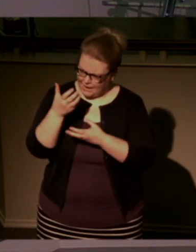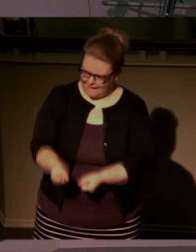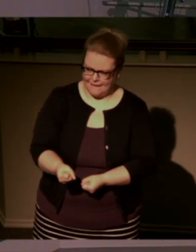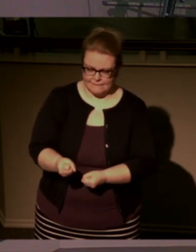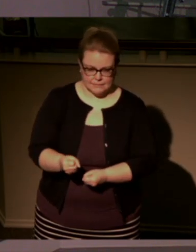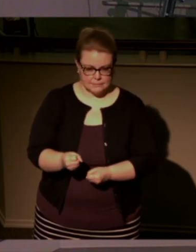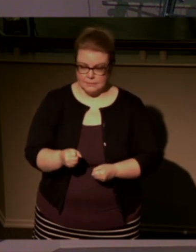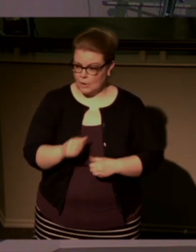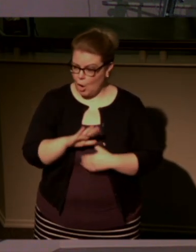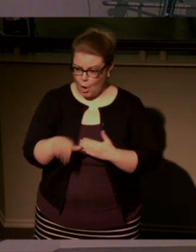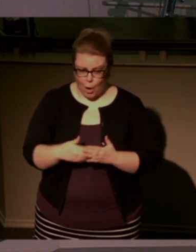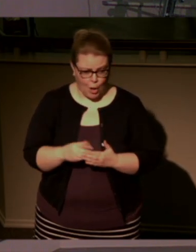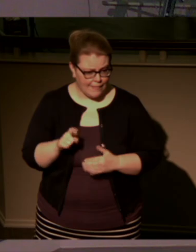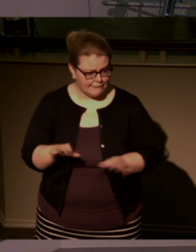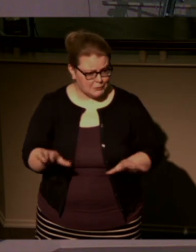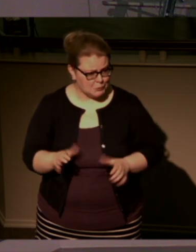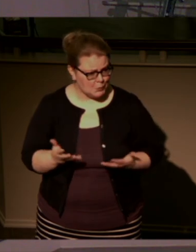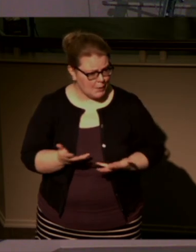do,